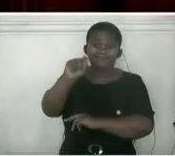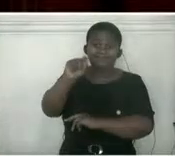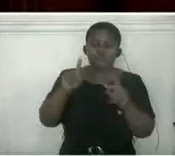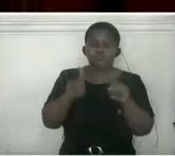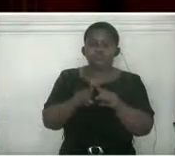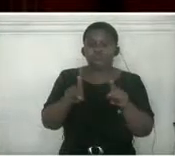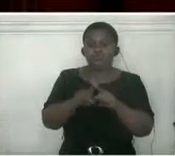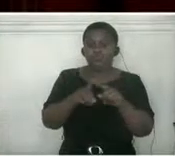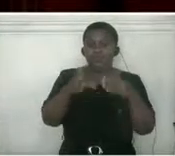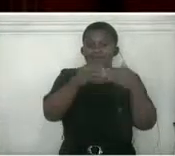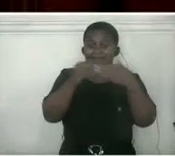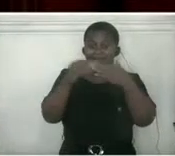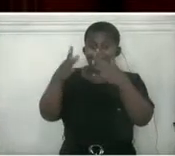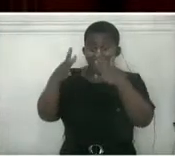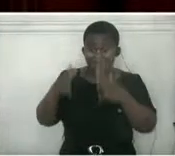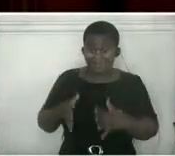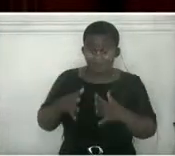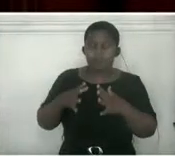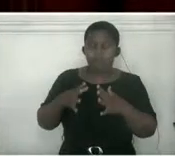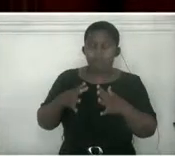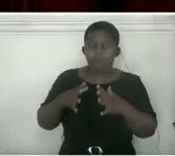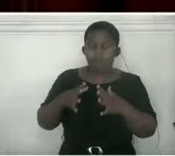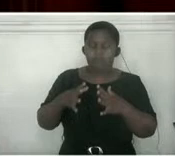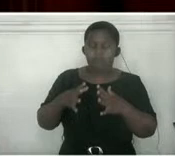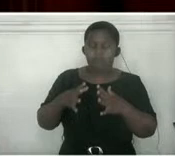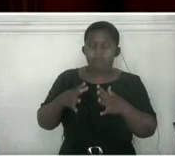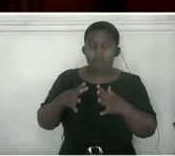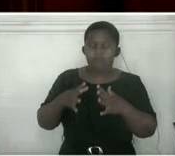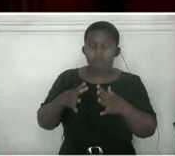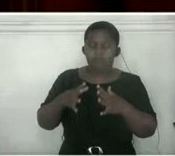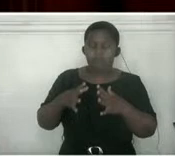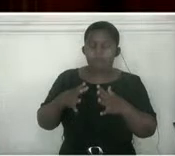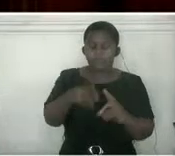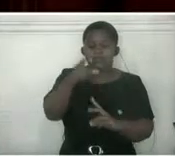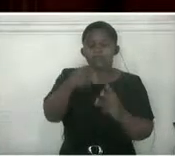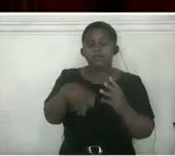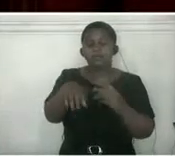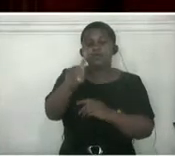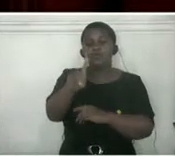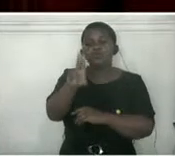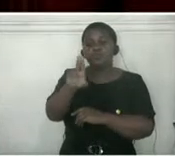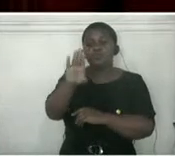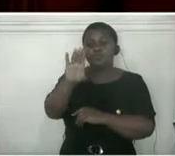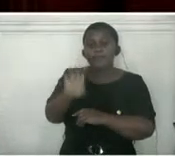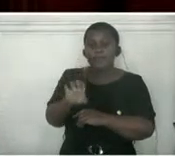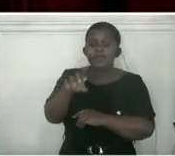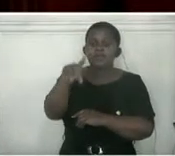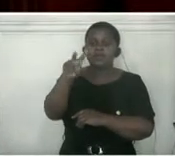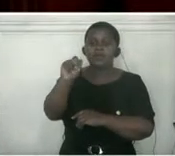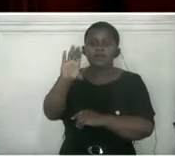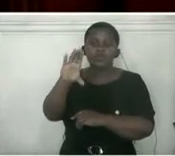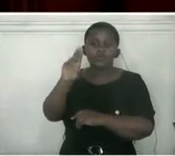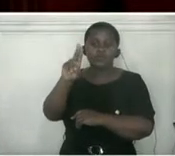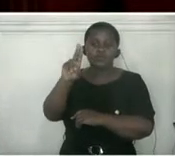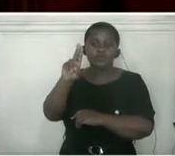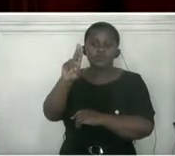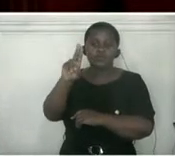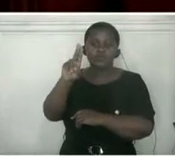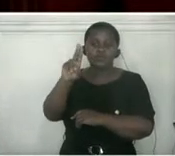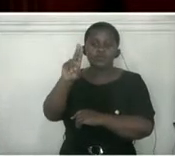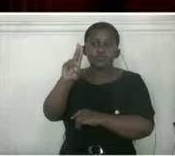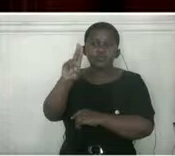Leader of Government Business, Mrs. Dube Ncube, Honourable Dube Ncube,